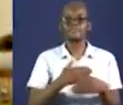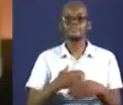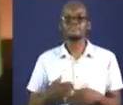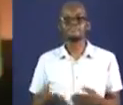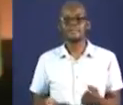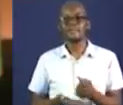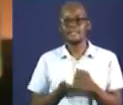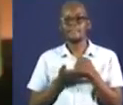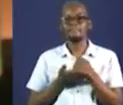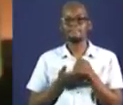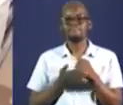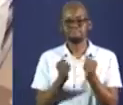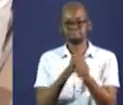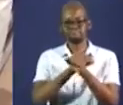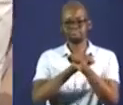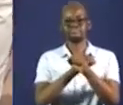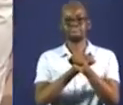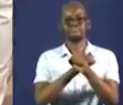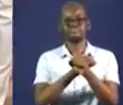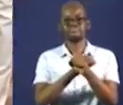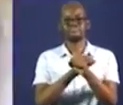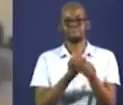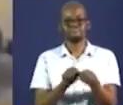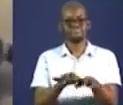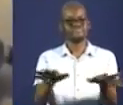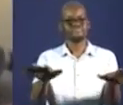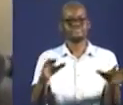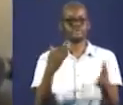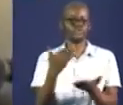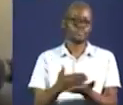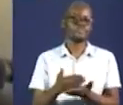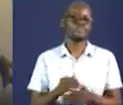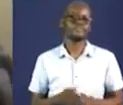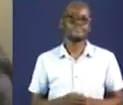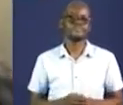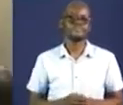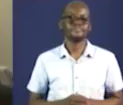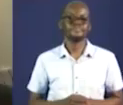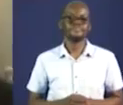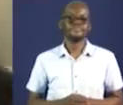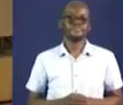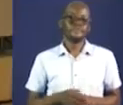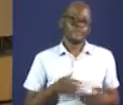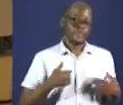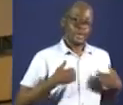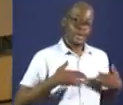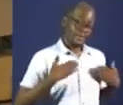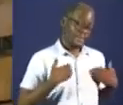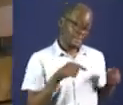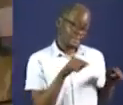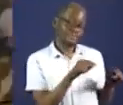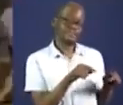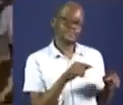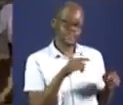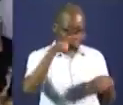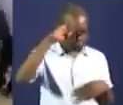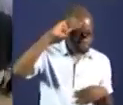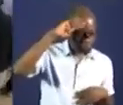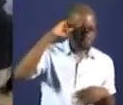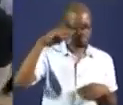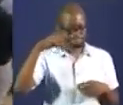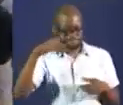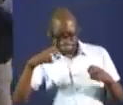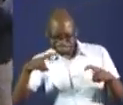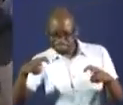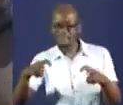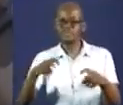the country is very vital in preventing the spread of the disease in the country. I'm very happy about the screens that are going on in